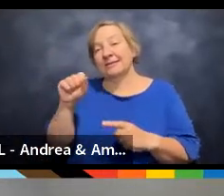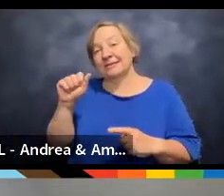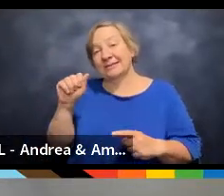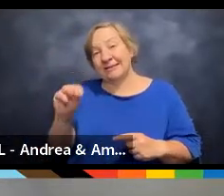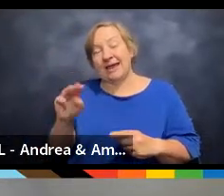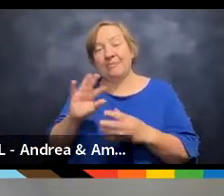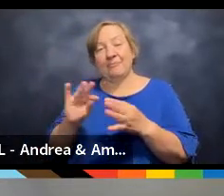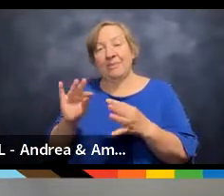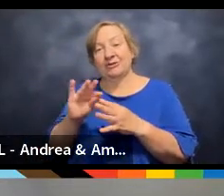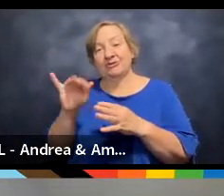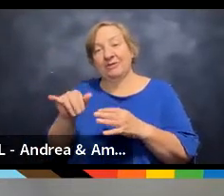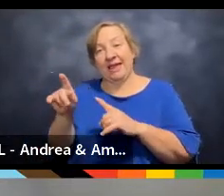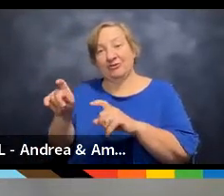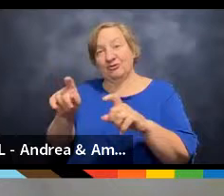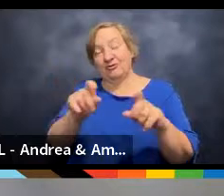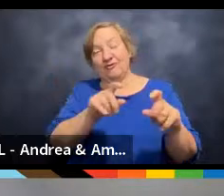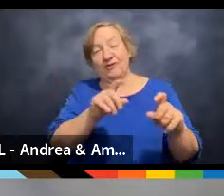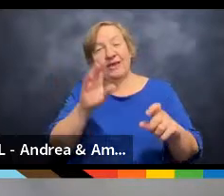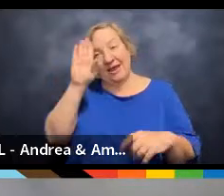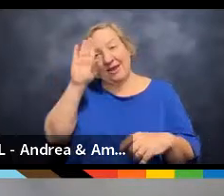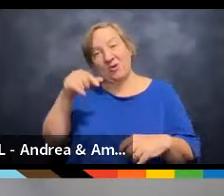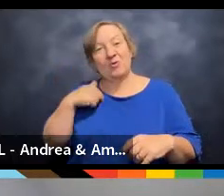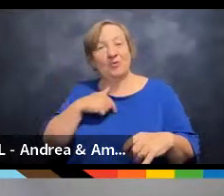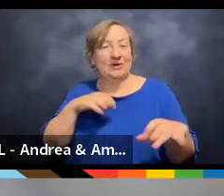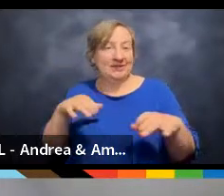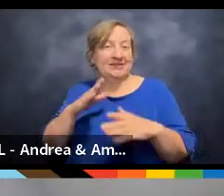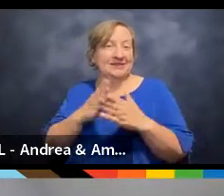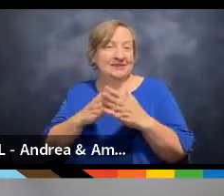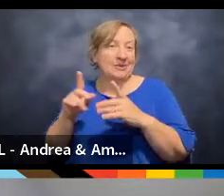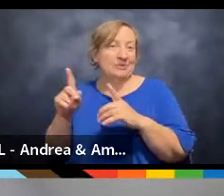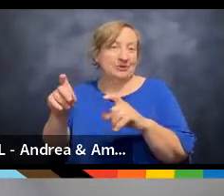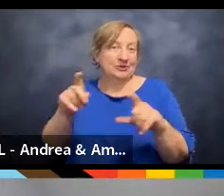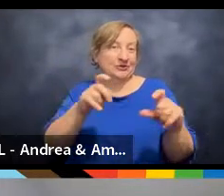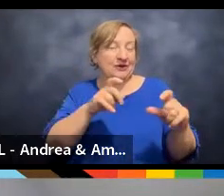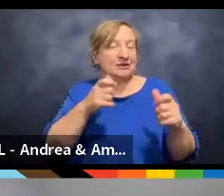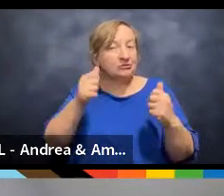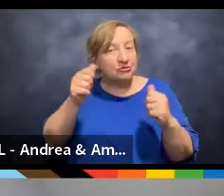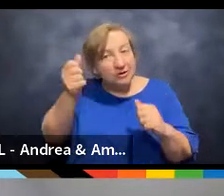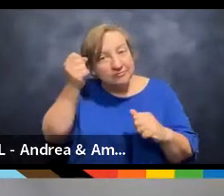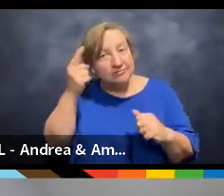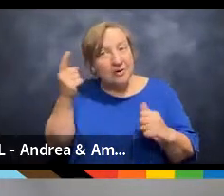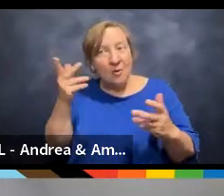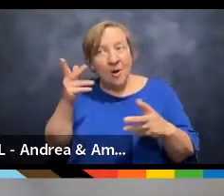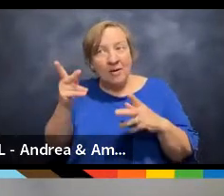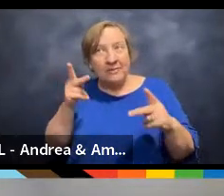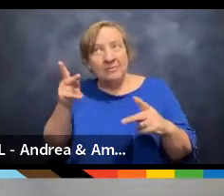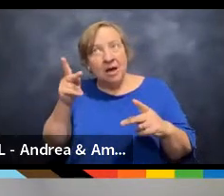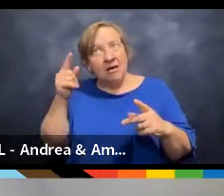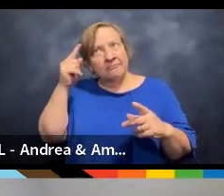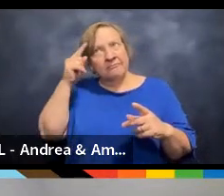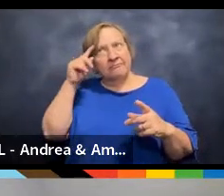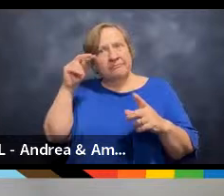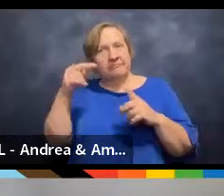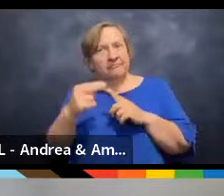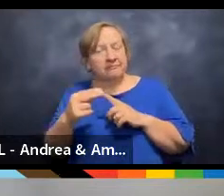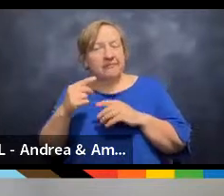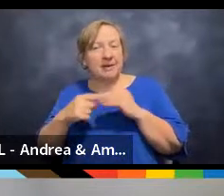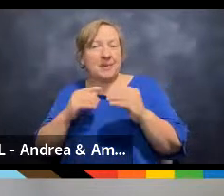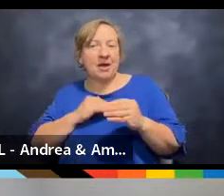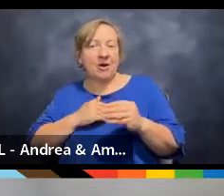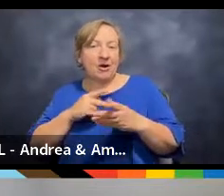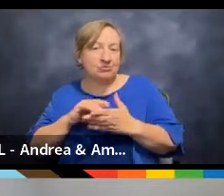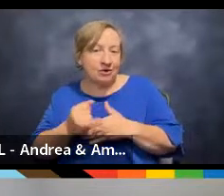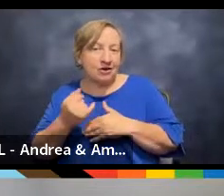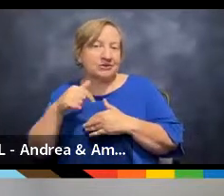the survey, I know we have done some surveys to really understand what people understand about a project and a process